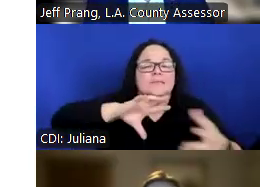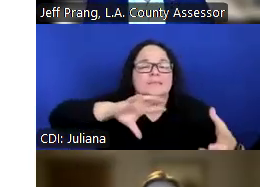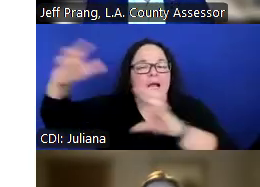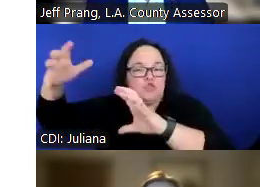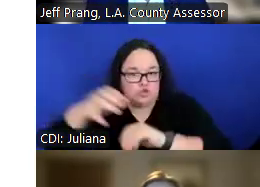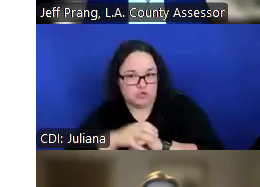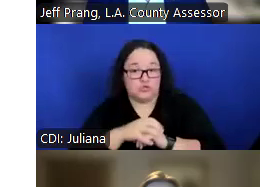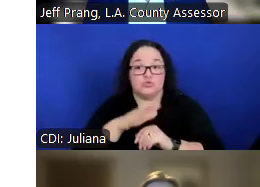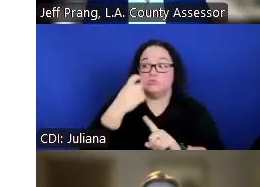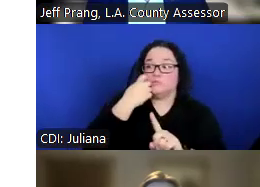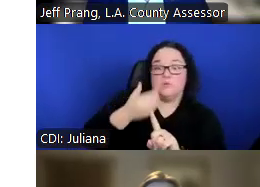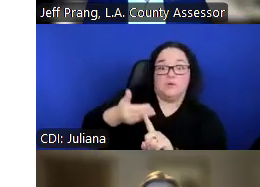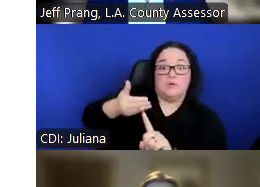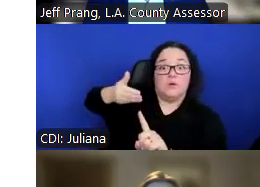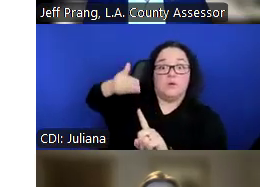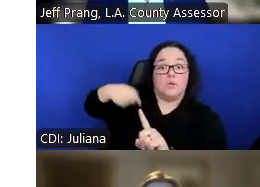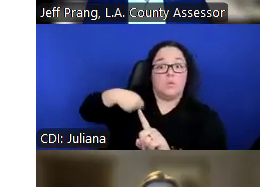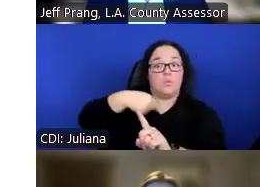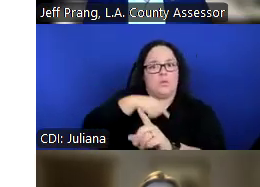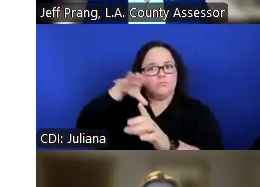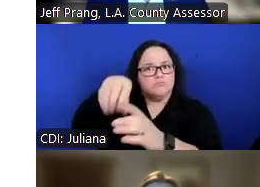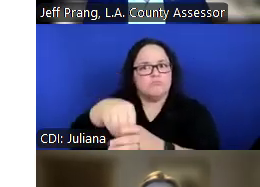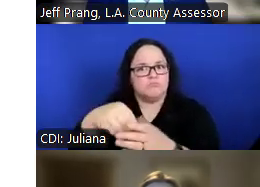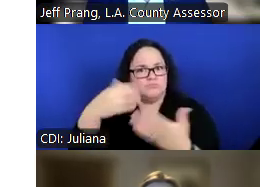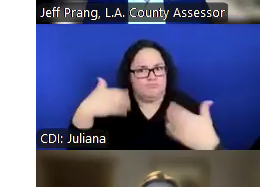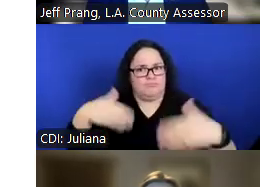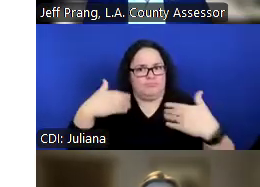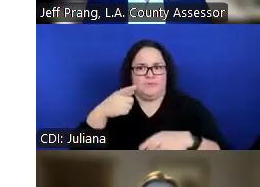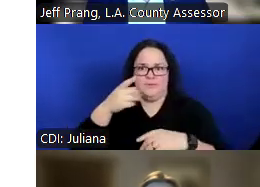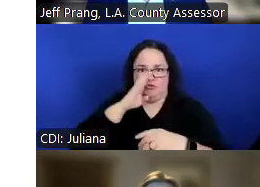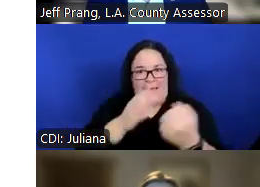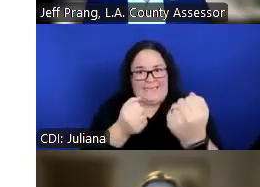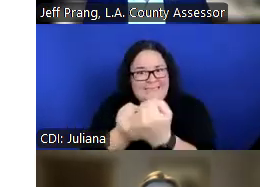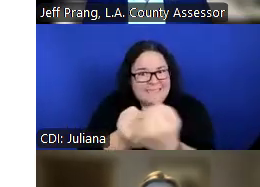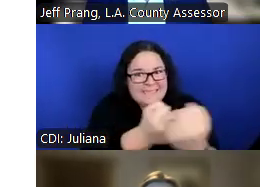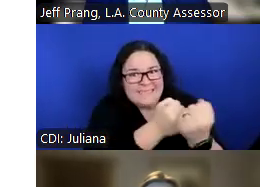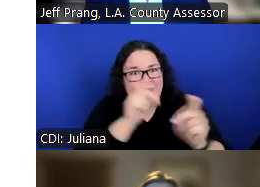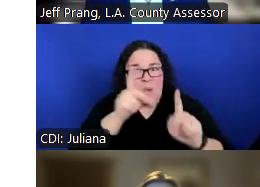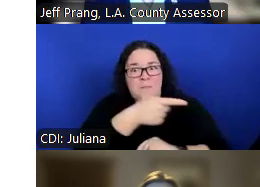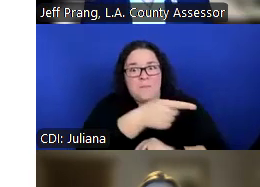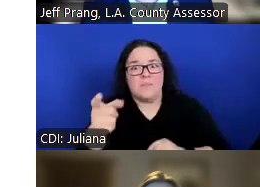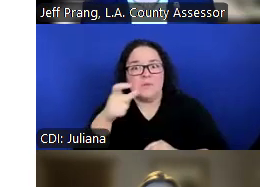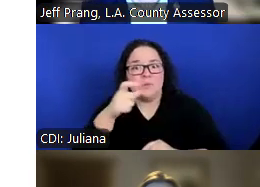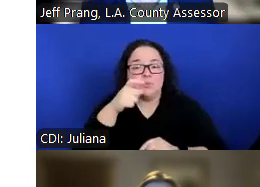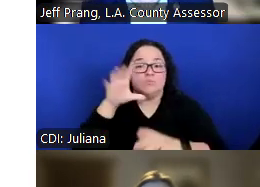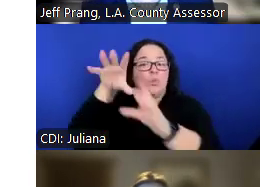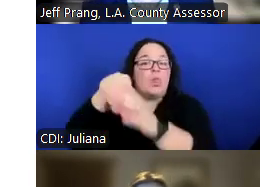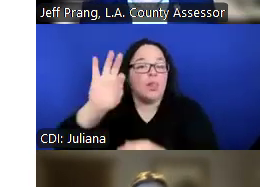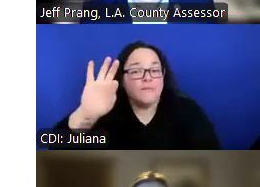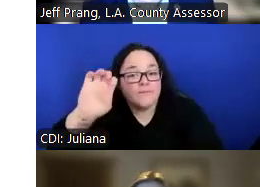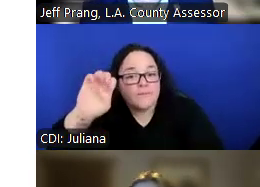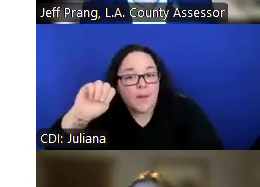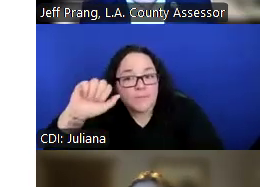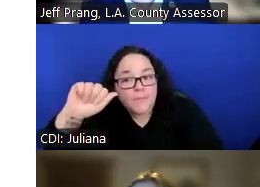residents at the official FEMA disaster centers throughout the county. We've been attending numerous town